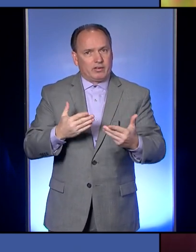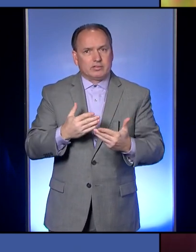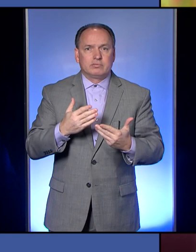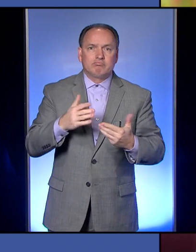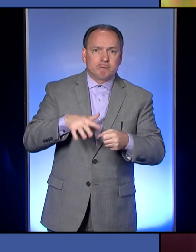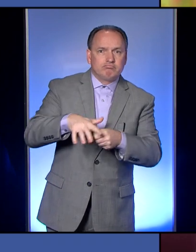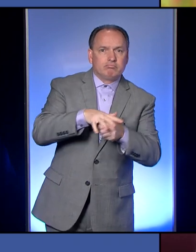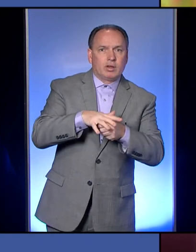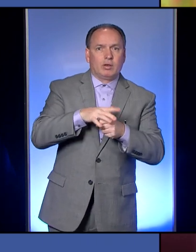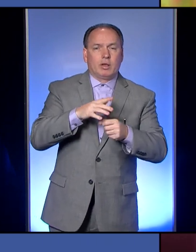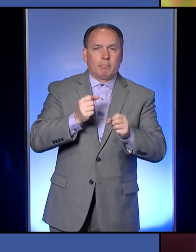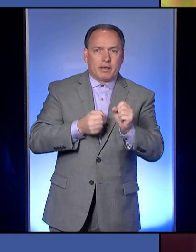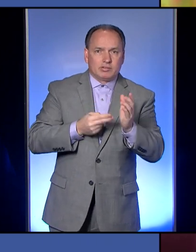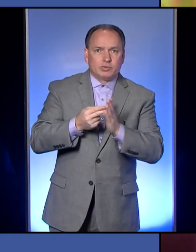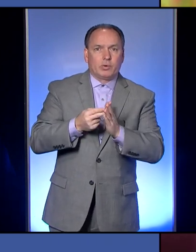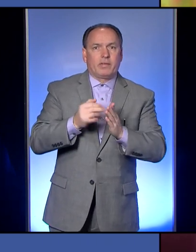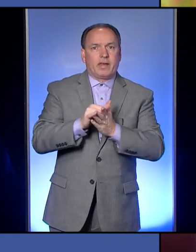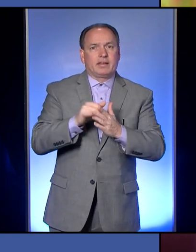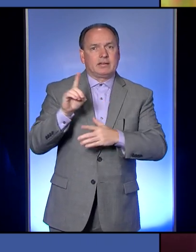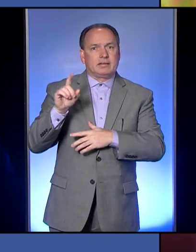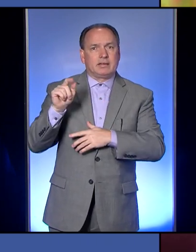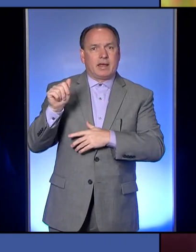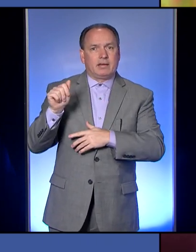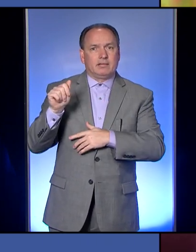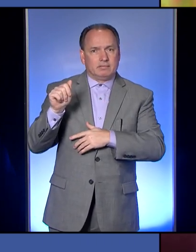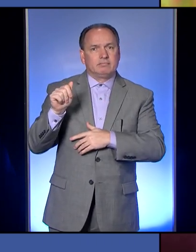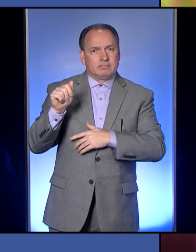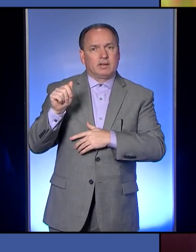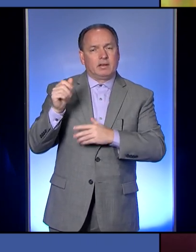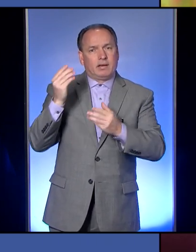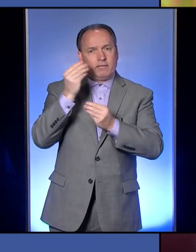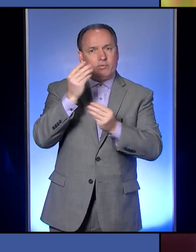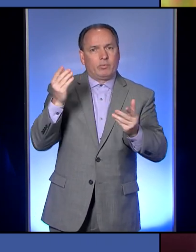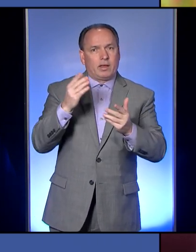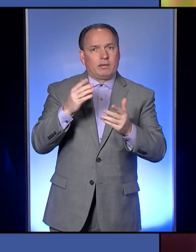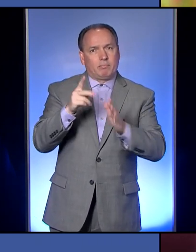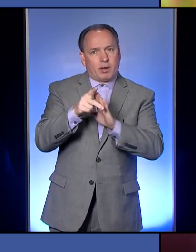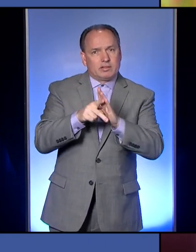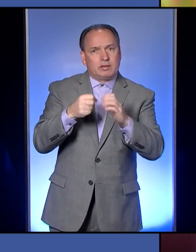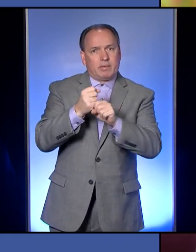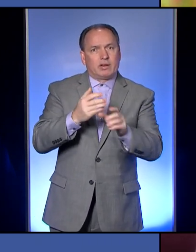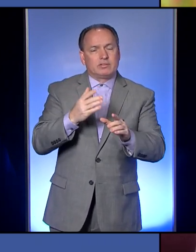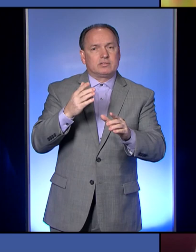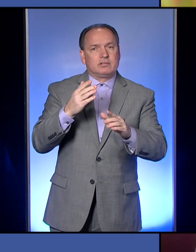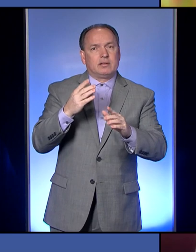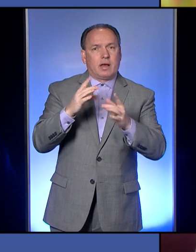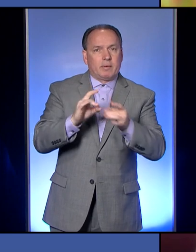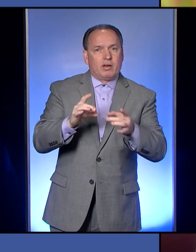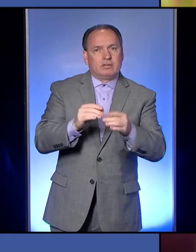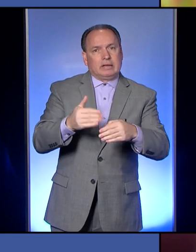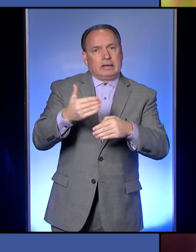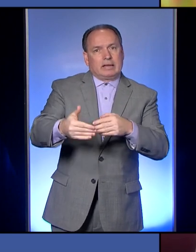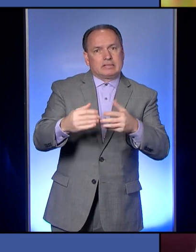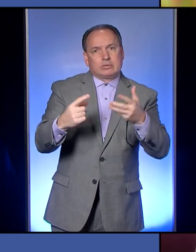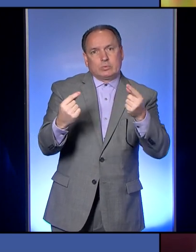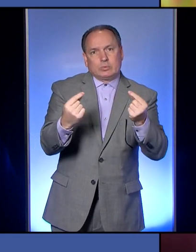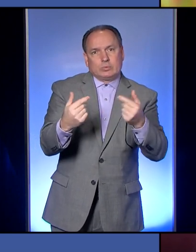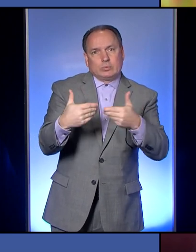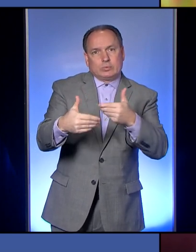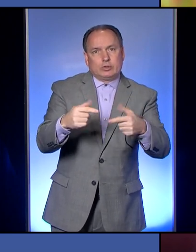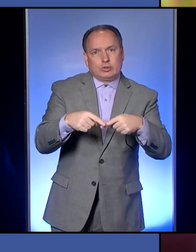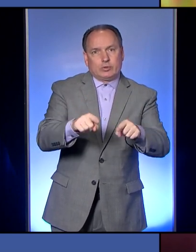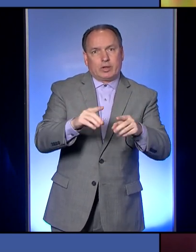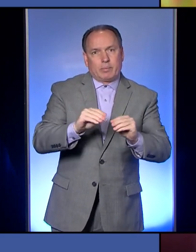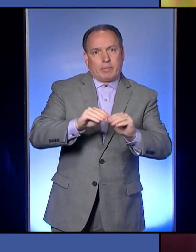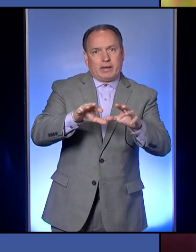ensure that data informs policymakers and our information about next steps in this pandemic. We